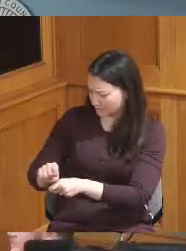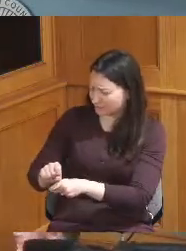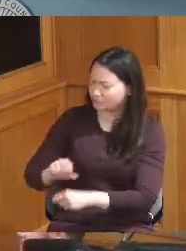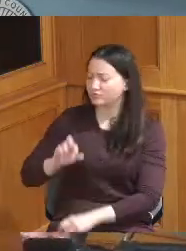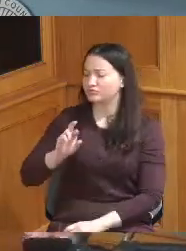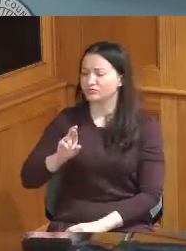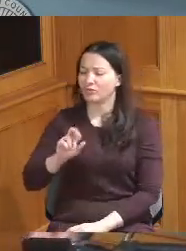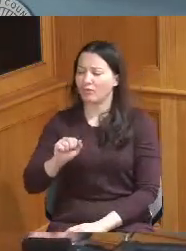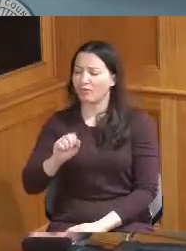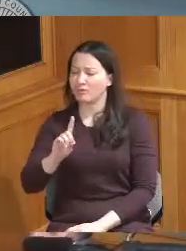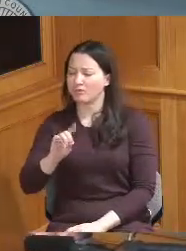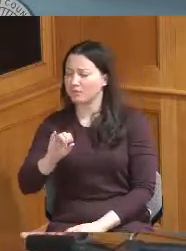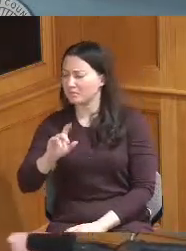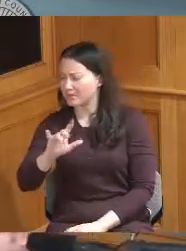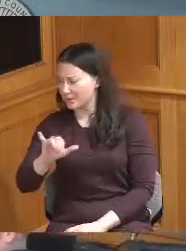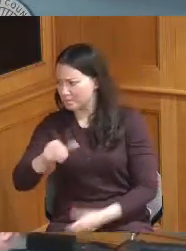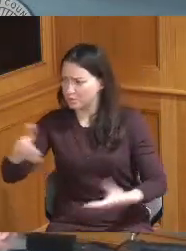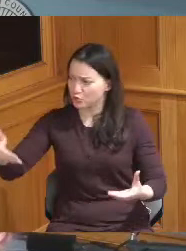radiology? Introduce yourself.